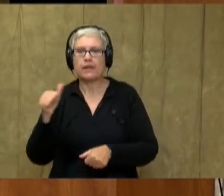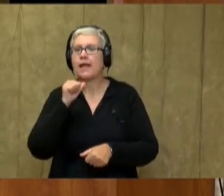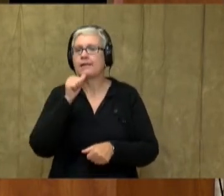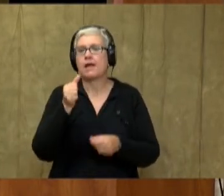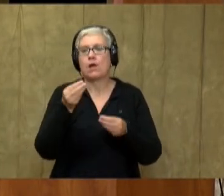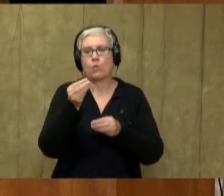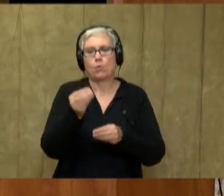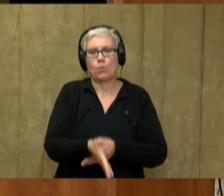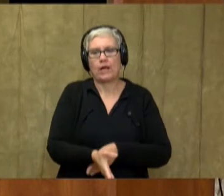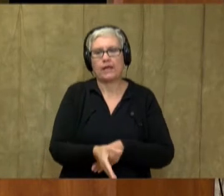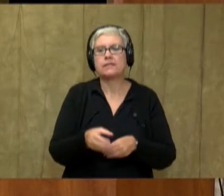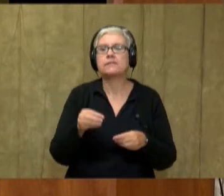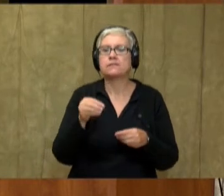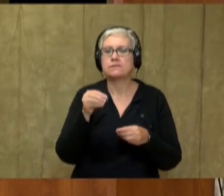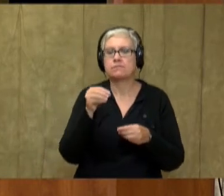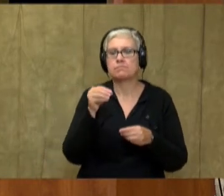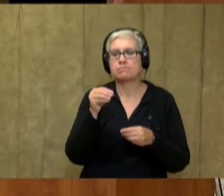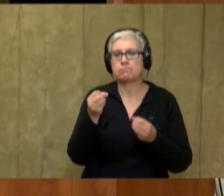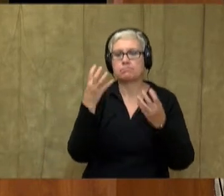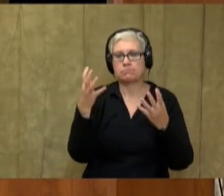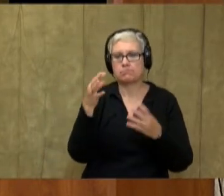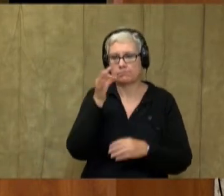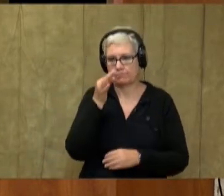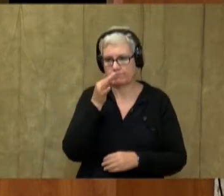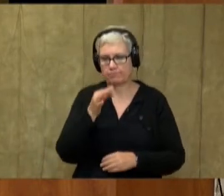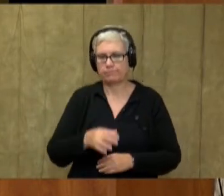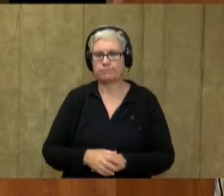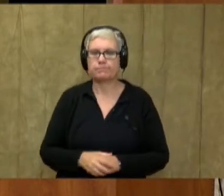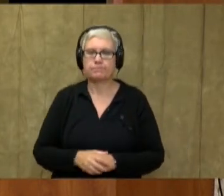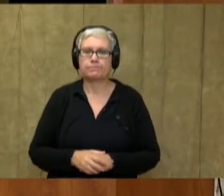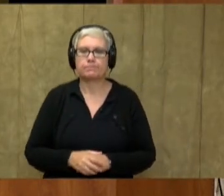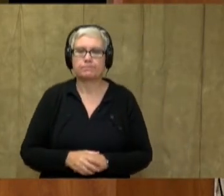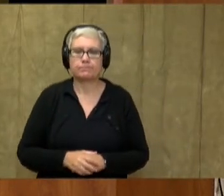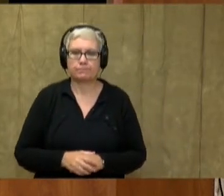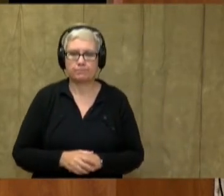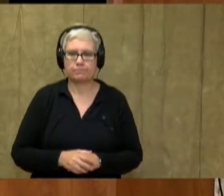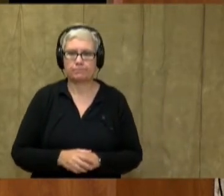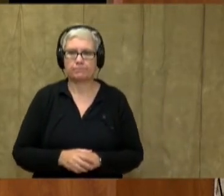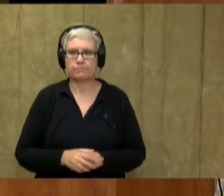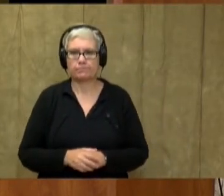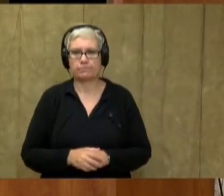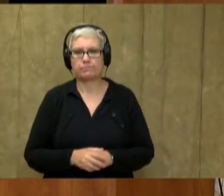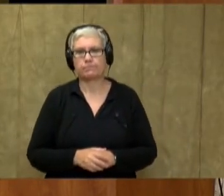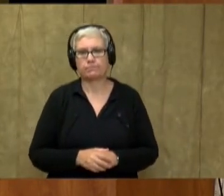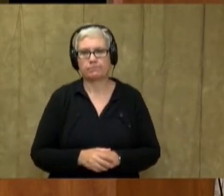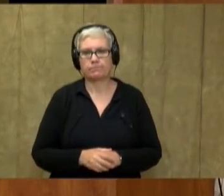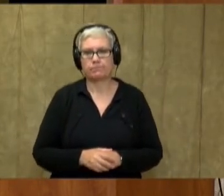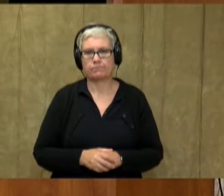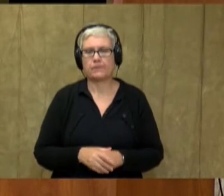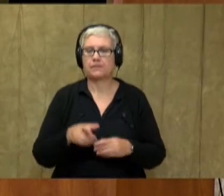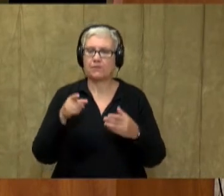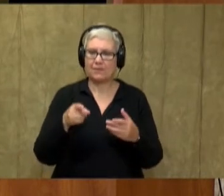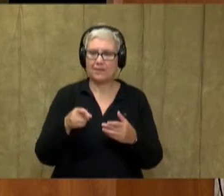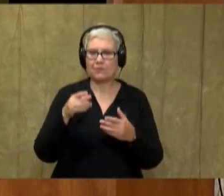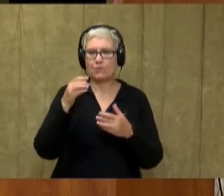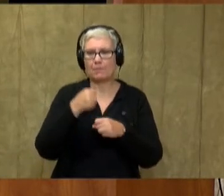It's common sense things. So your appeal is going to be logical to the people who are